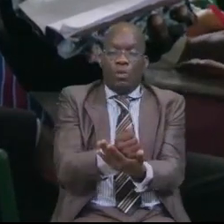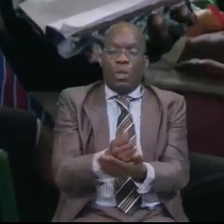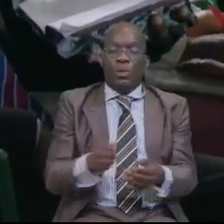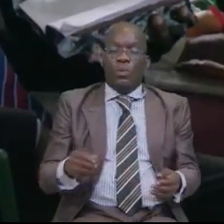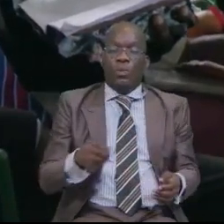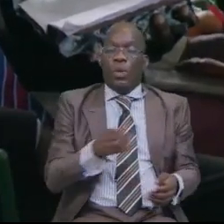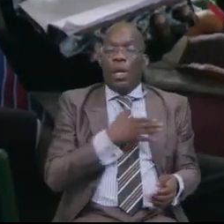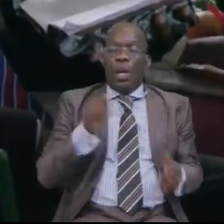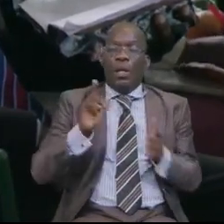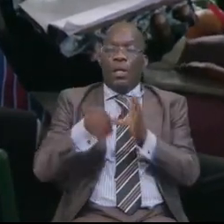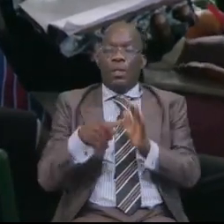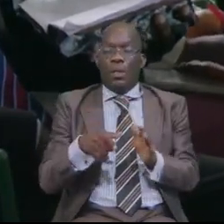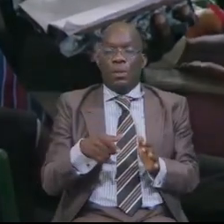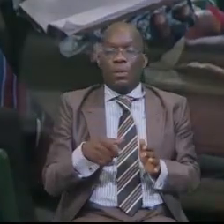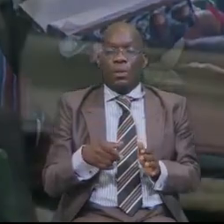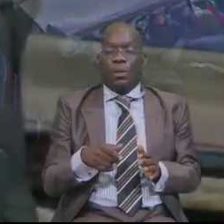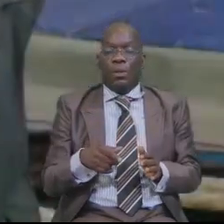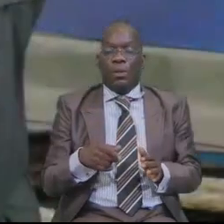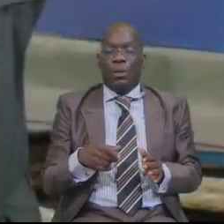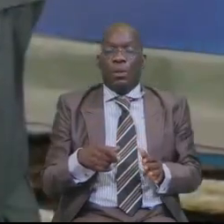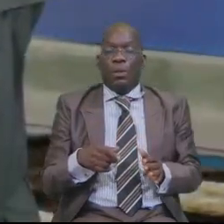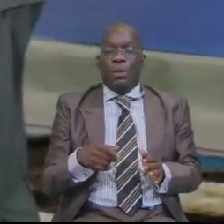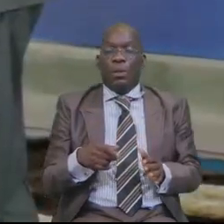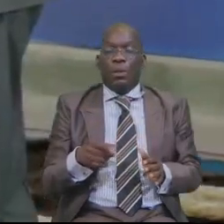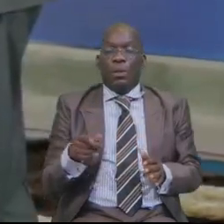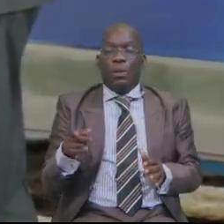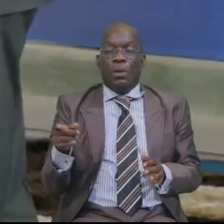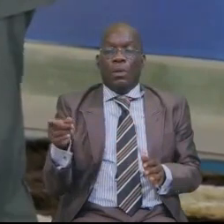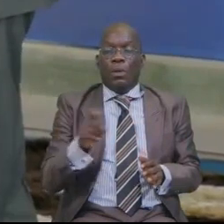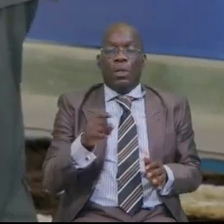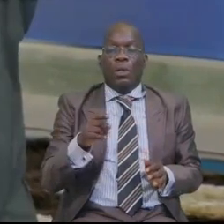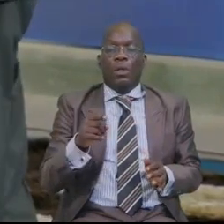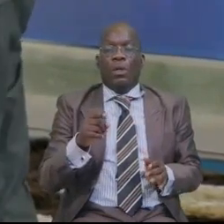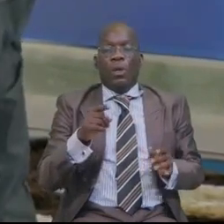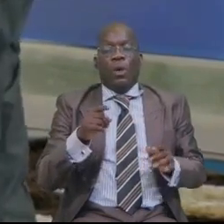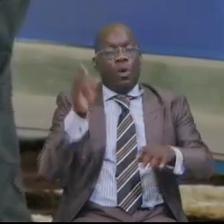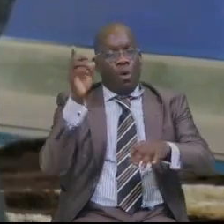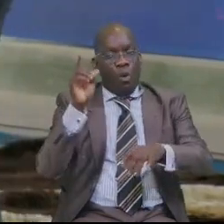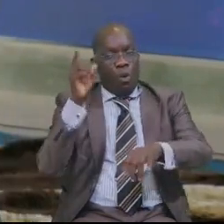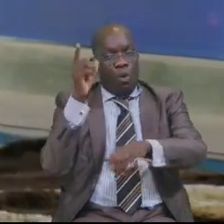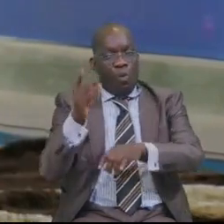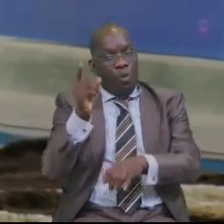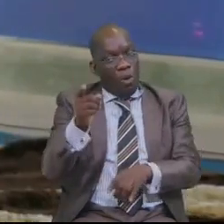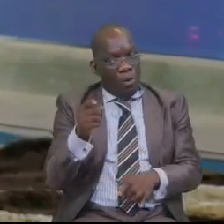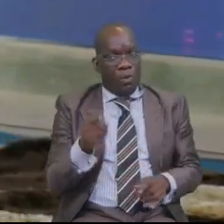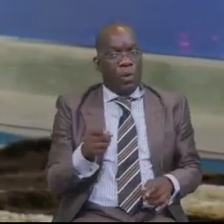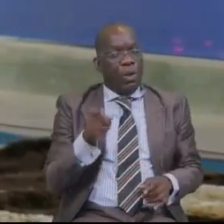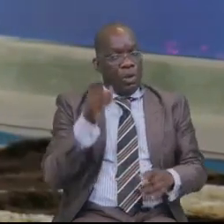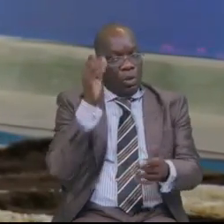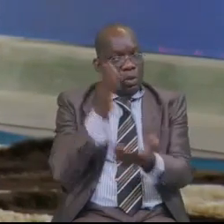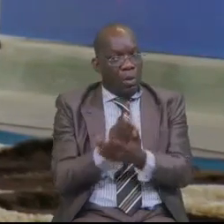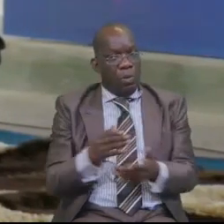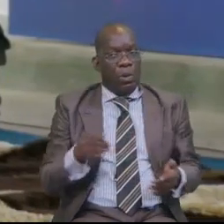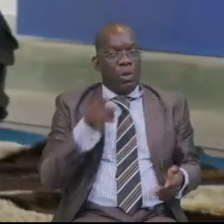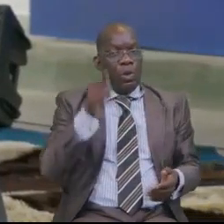And eventually, they want me ahead of time, and they said, all right, go ahead. you will see